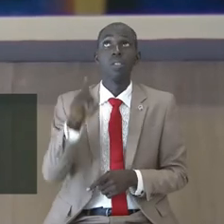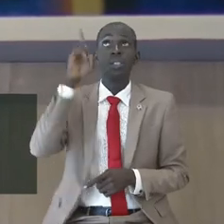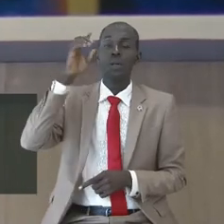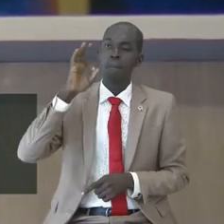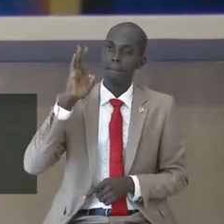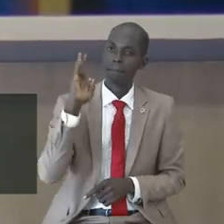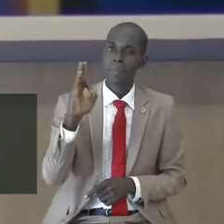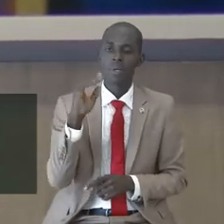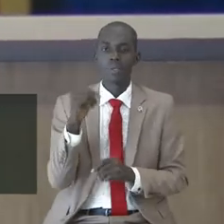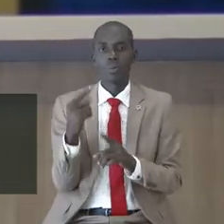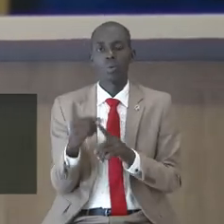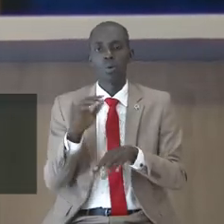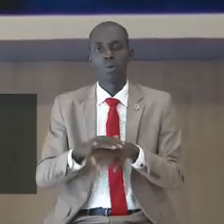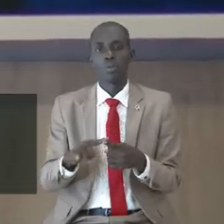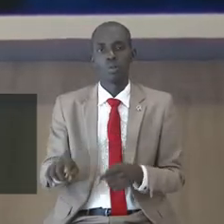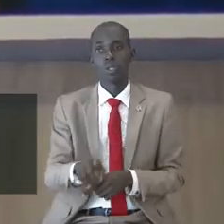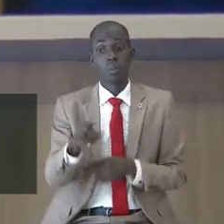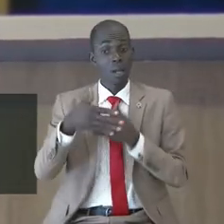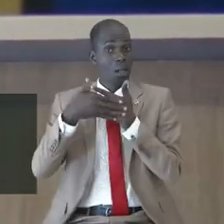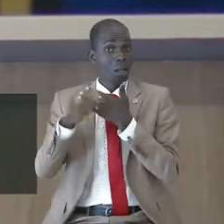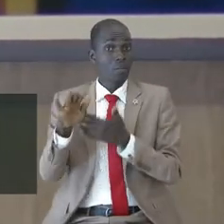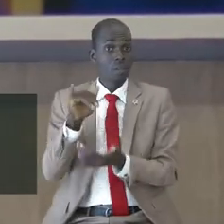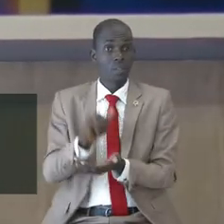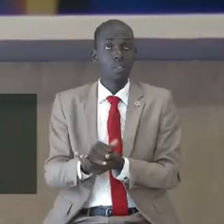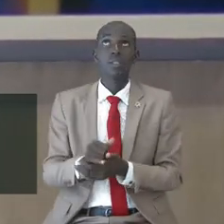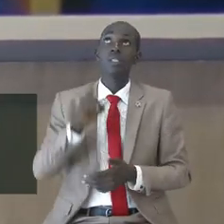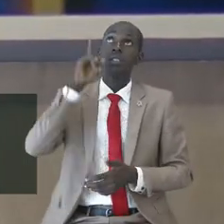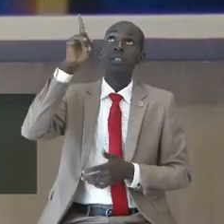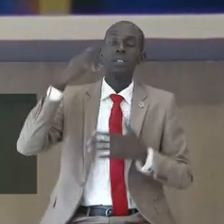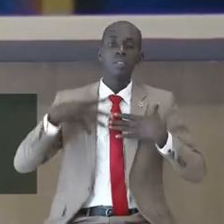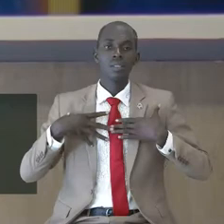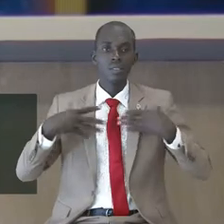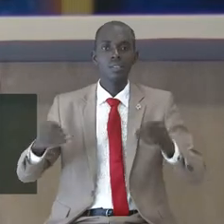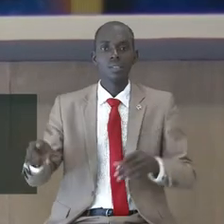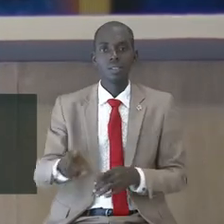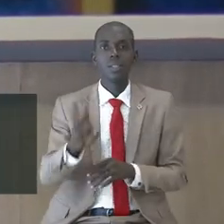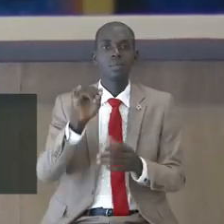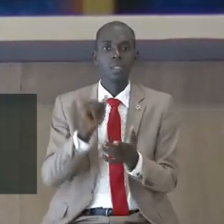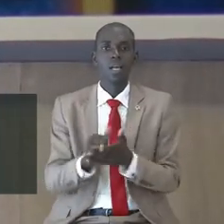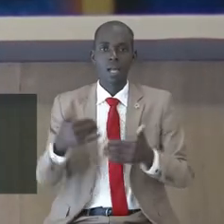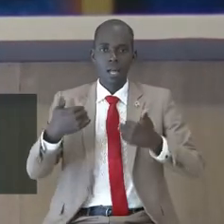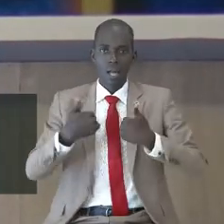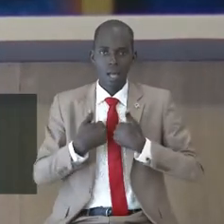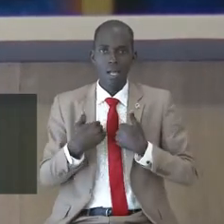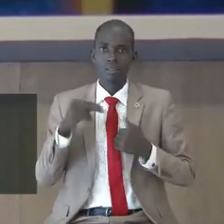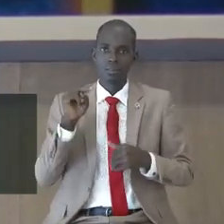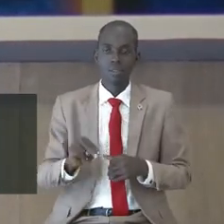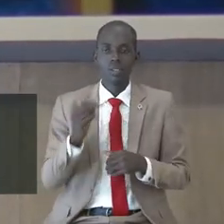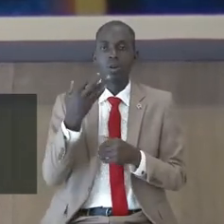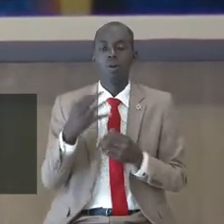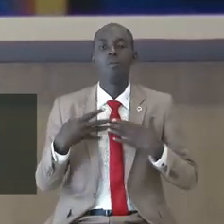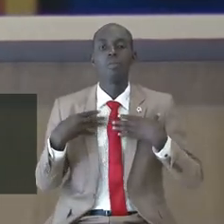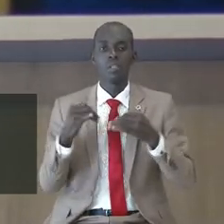the word unto them. After that, he healed them that had need